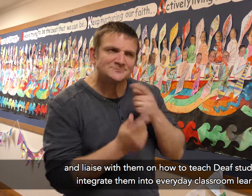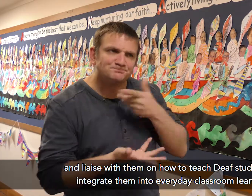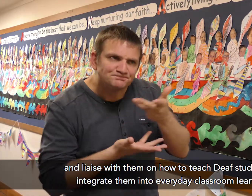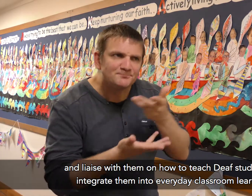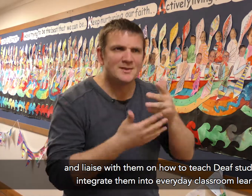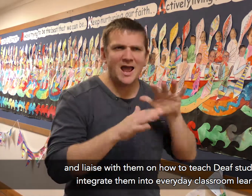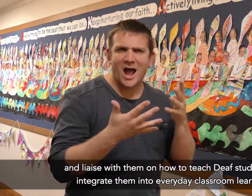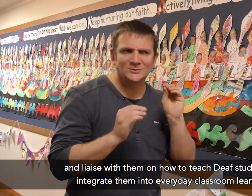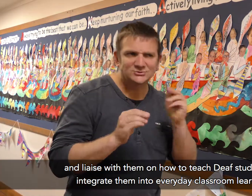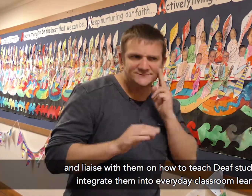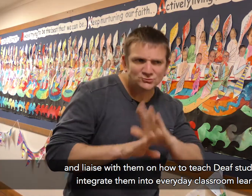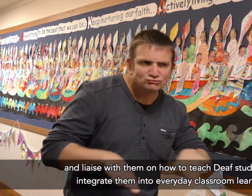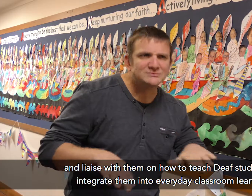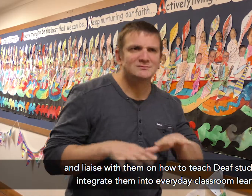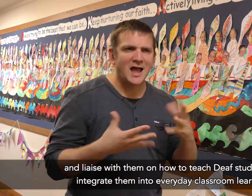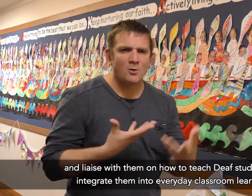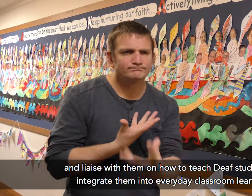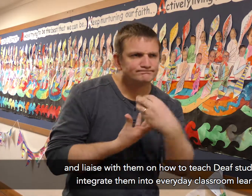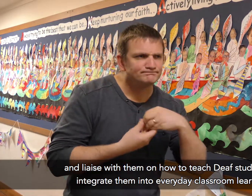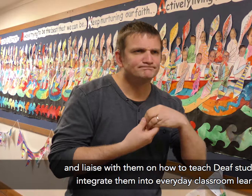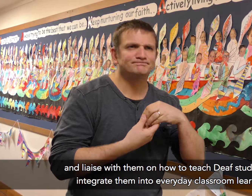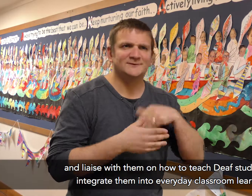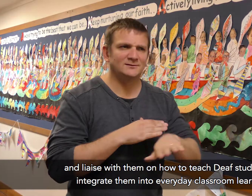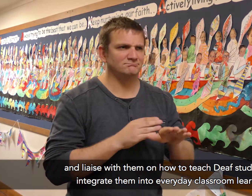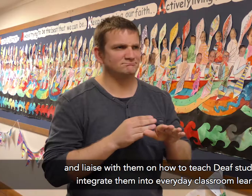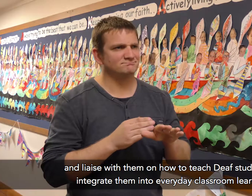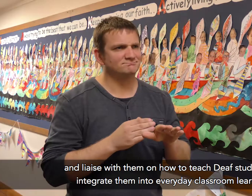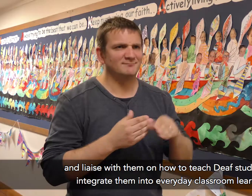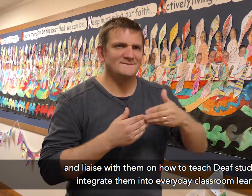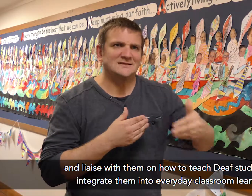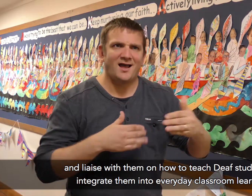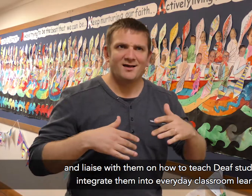to teach deaf students and integrate them into everyday classroom learning.